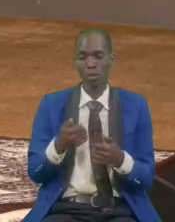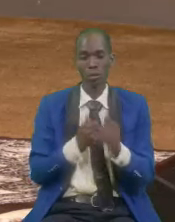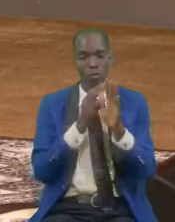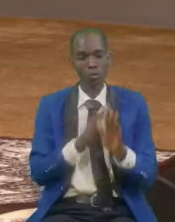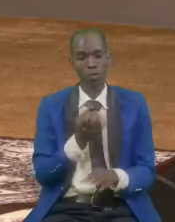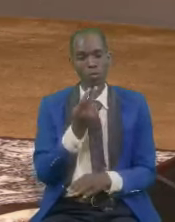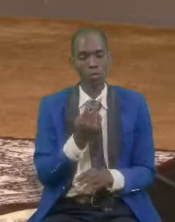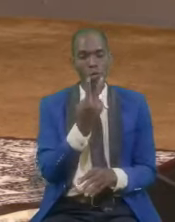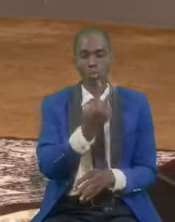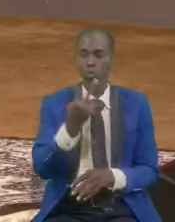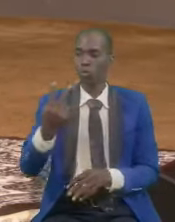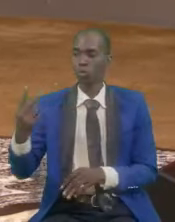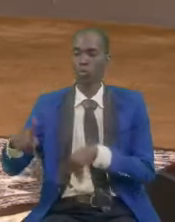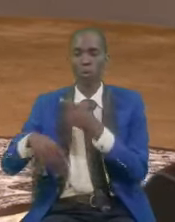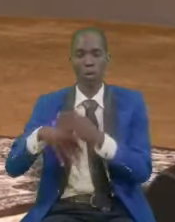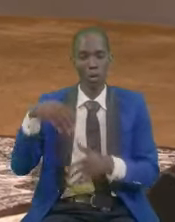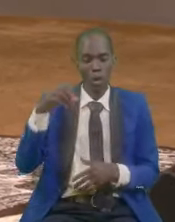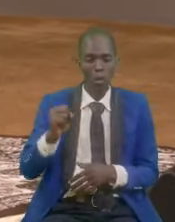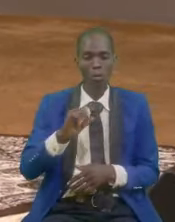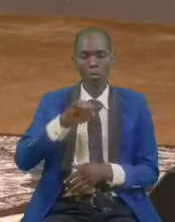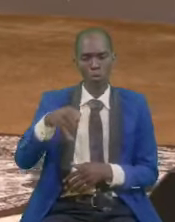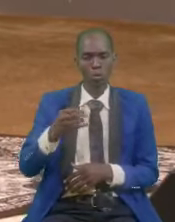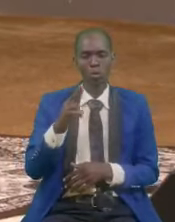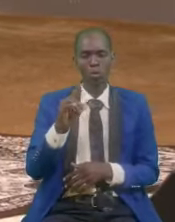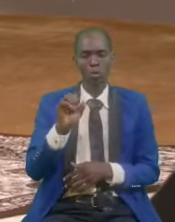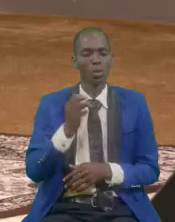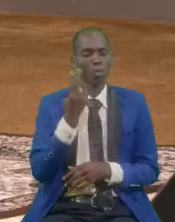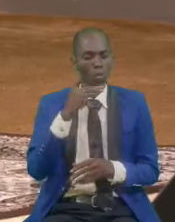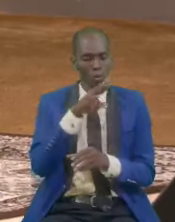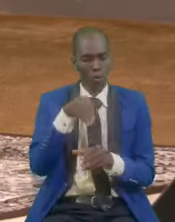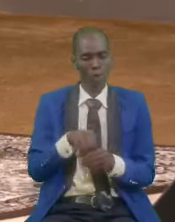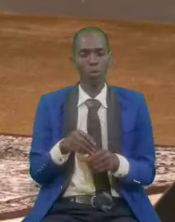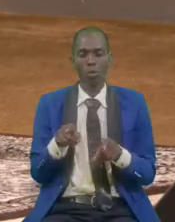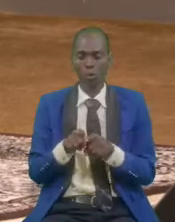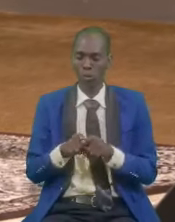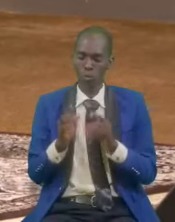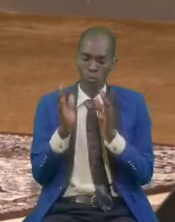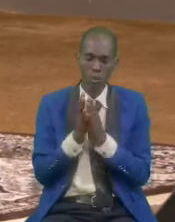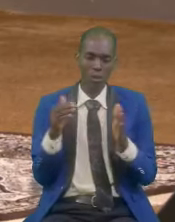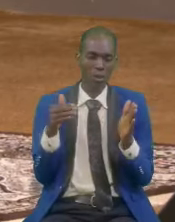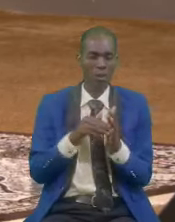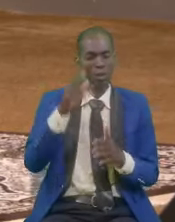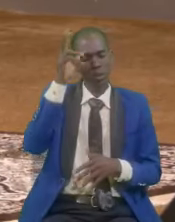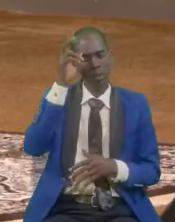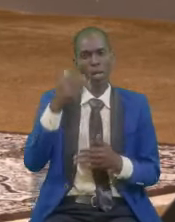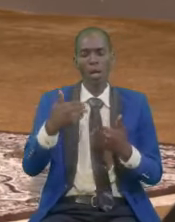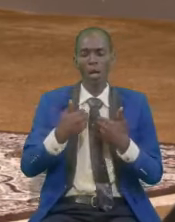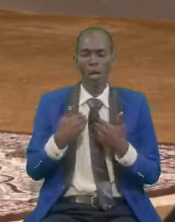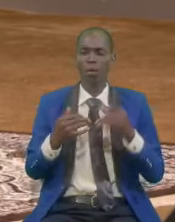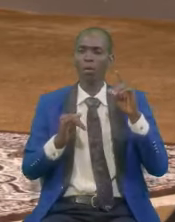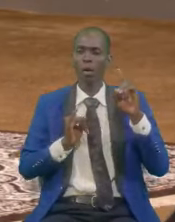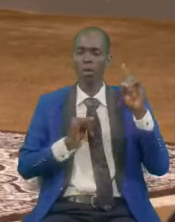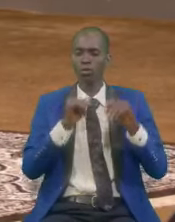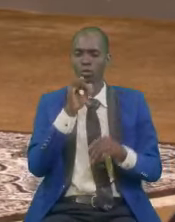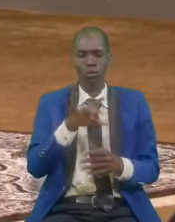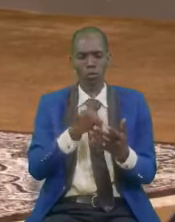Just like the others cast out devil, Judas cast out devil. Have I not chosen you 12, and one of you is